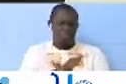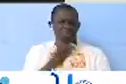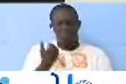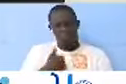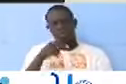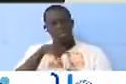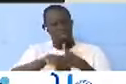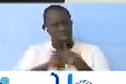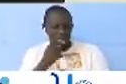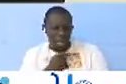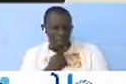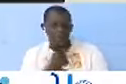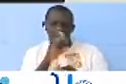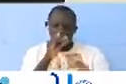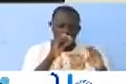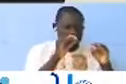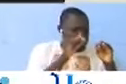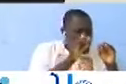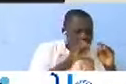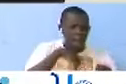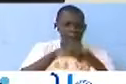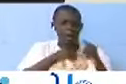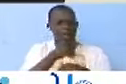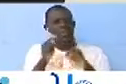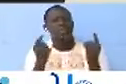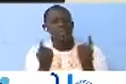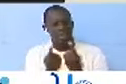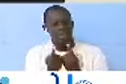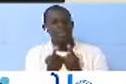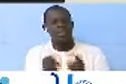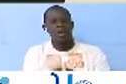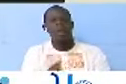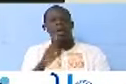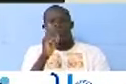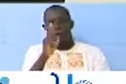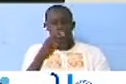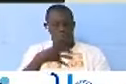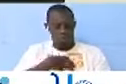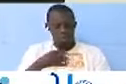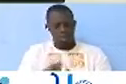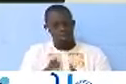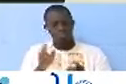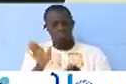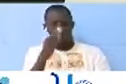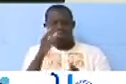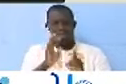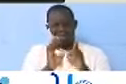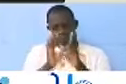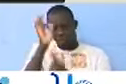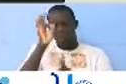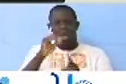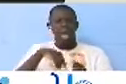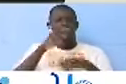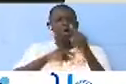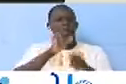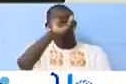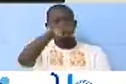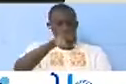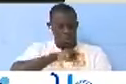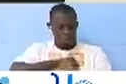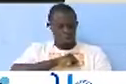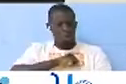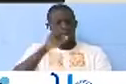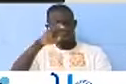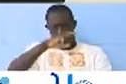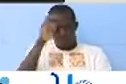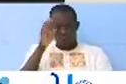was something everybody knew. But I would like to go into the specifics of your own employment at the NIA. Just tell